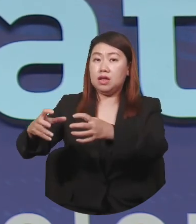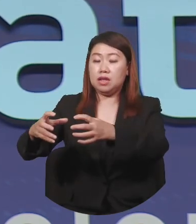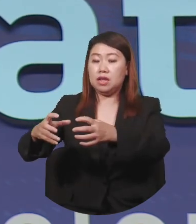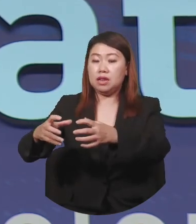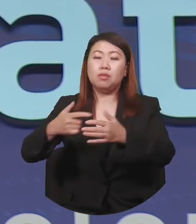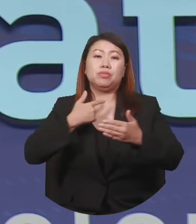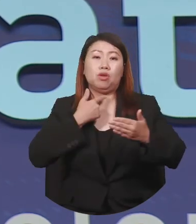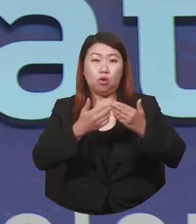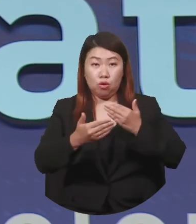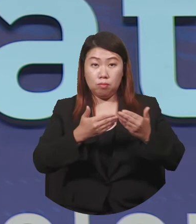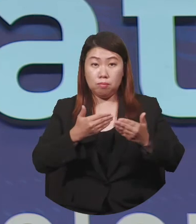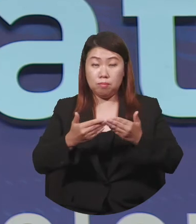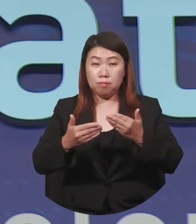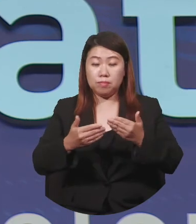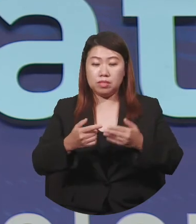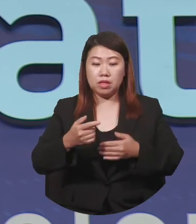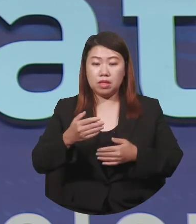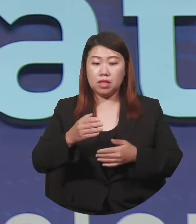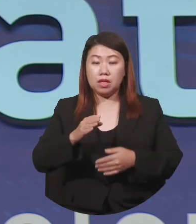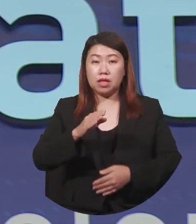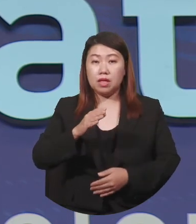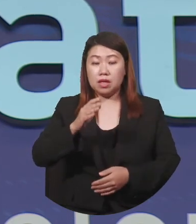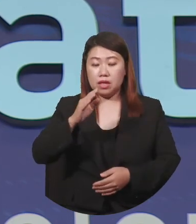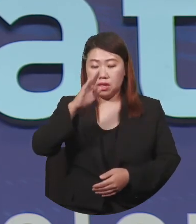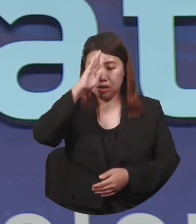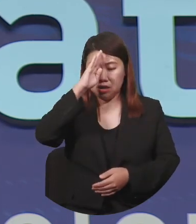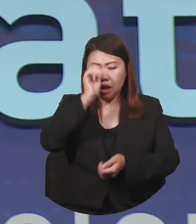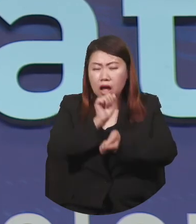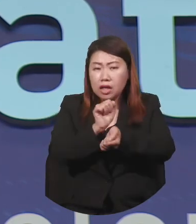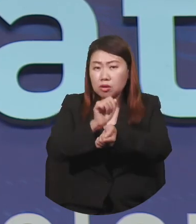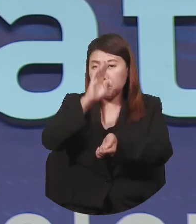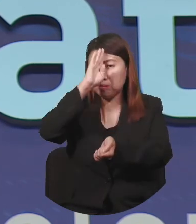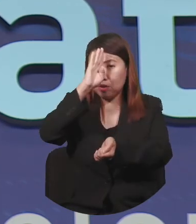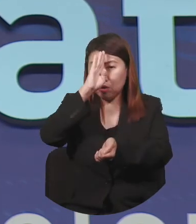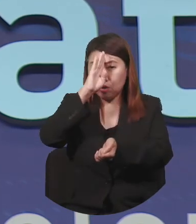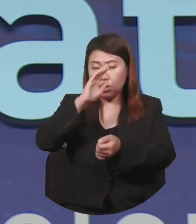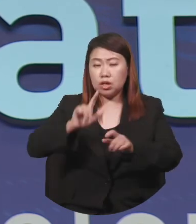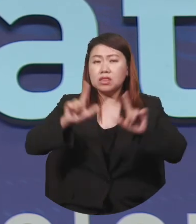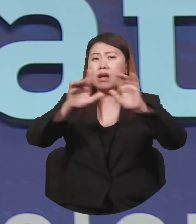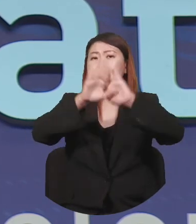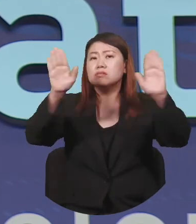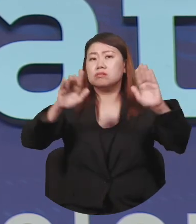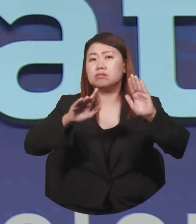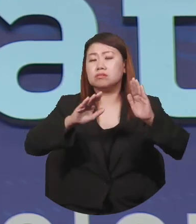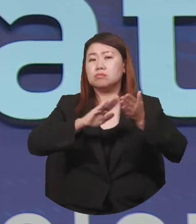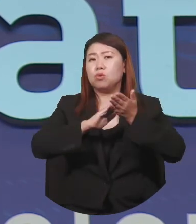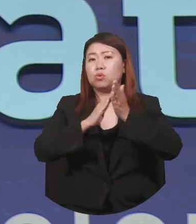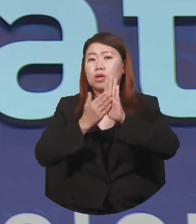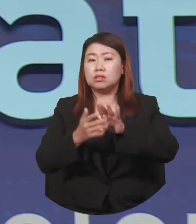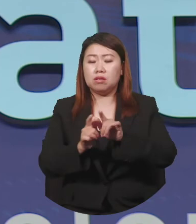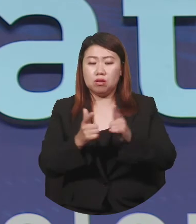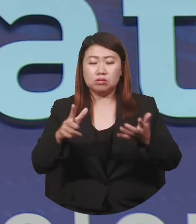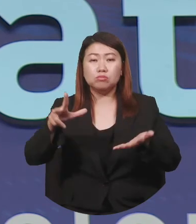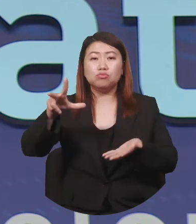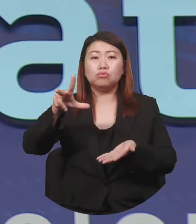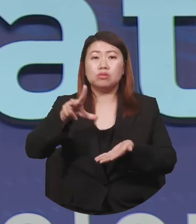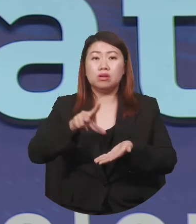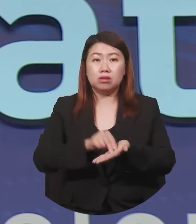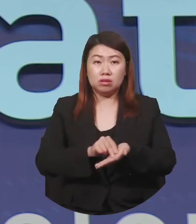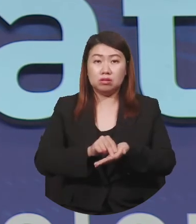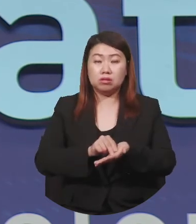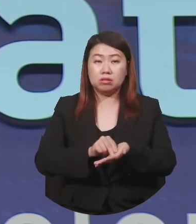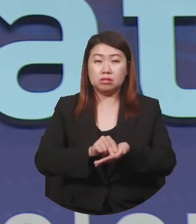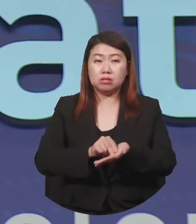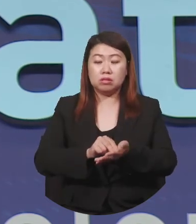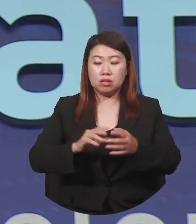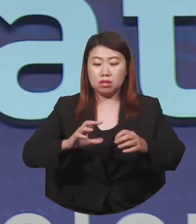achieve SDGs and to resolve various global challenges. In particular, Director General Won presented us with a vision